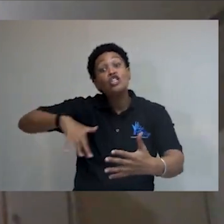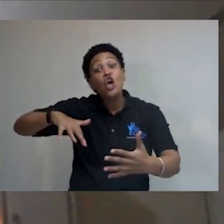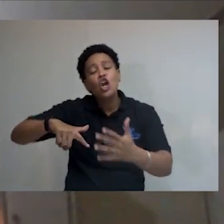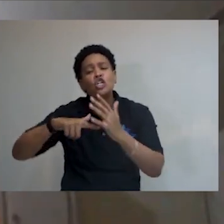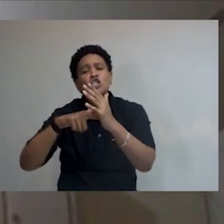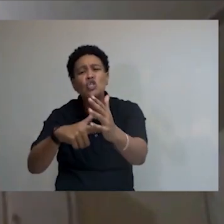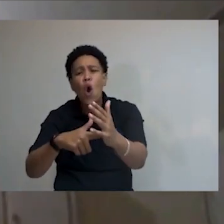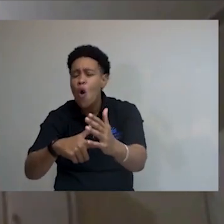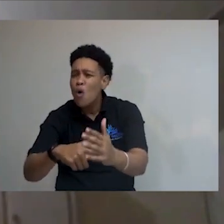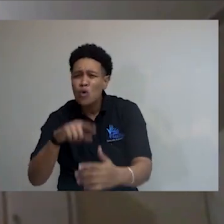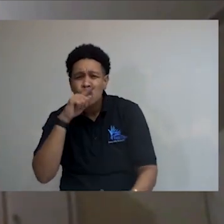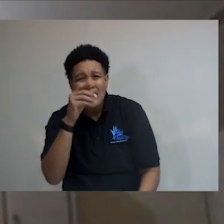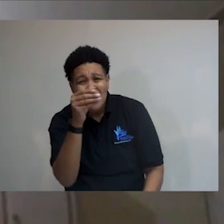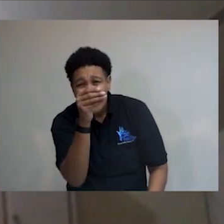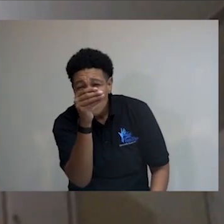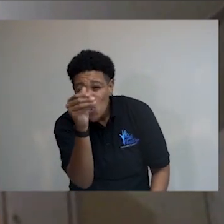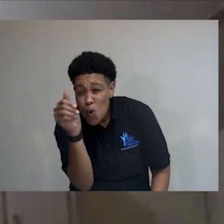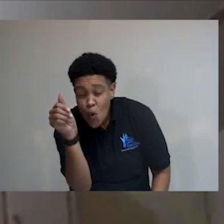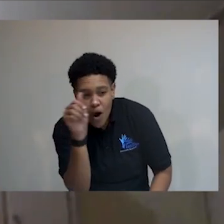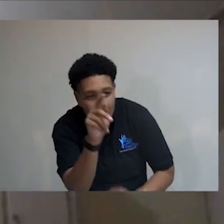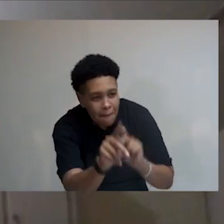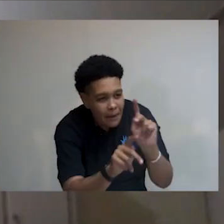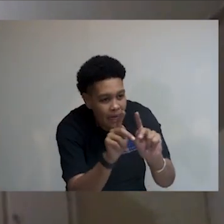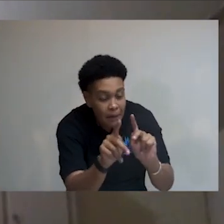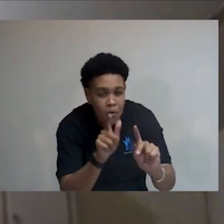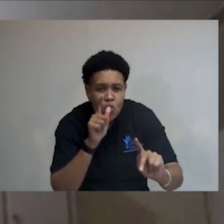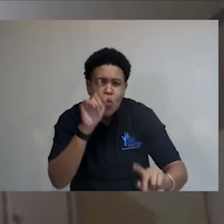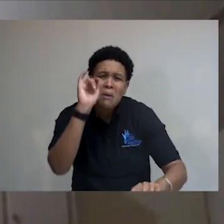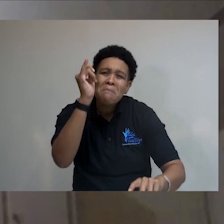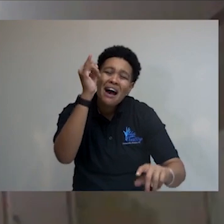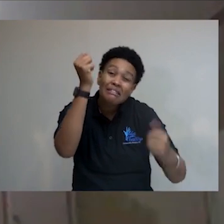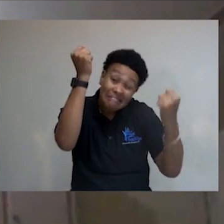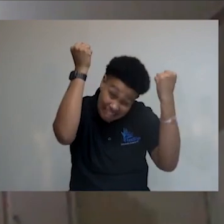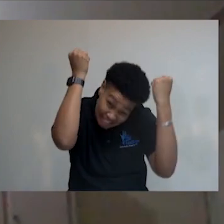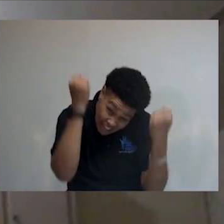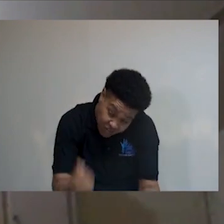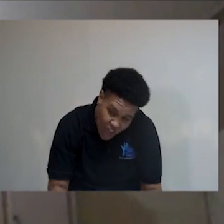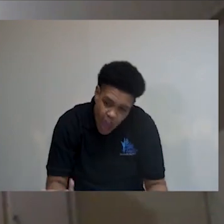There are very few cases of severe